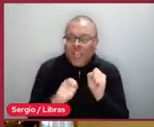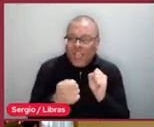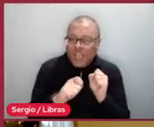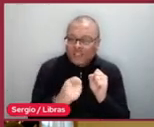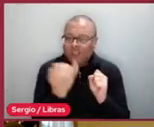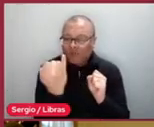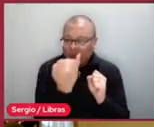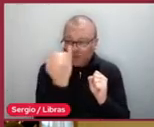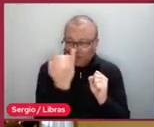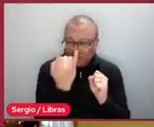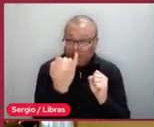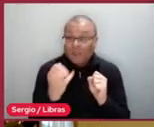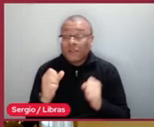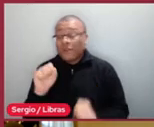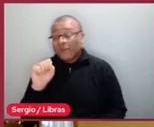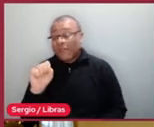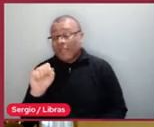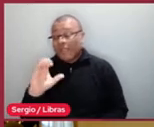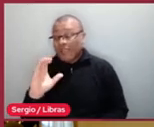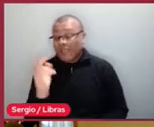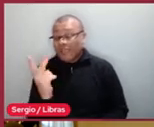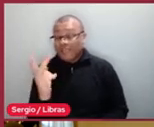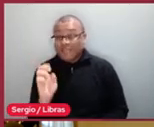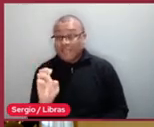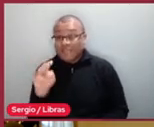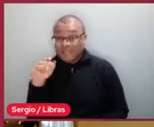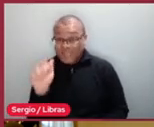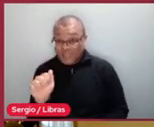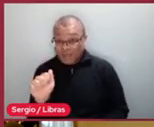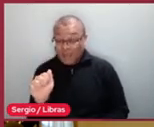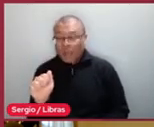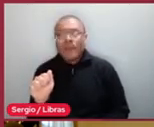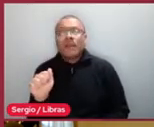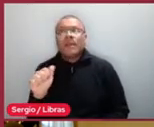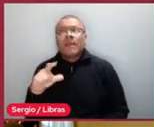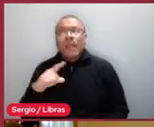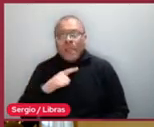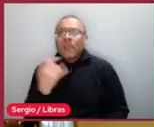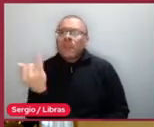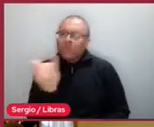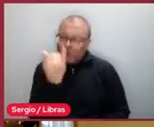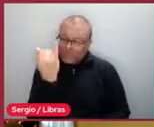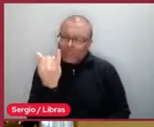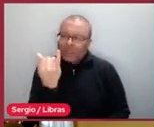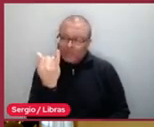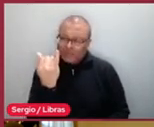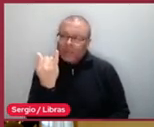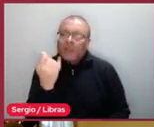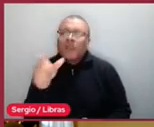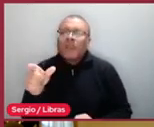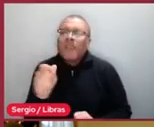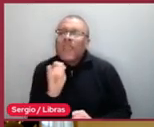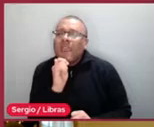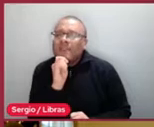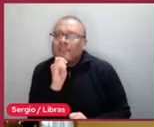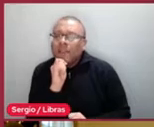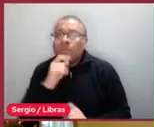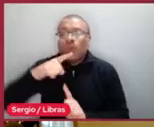and a schema is mostly the same keys, but different values, or in this case, different